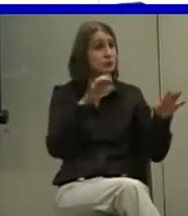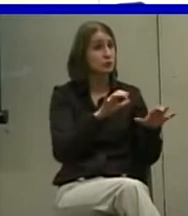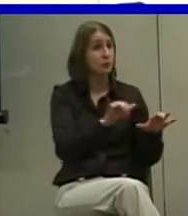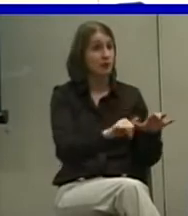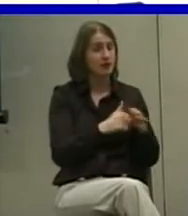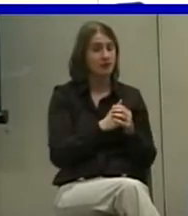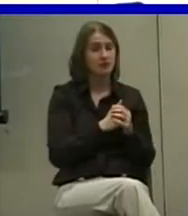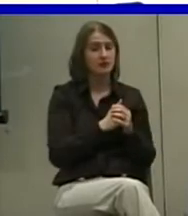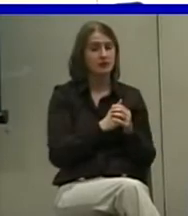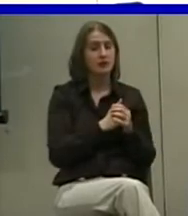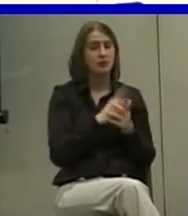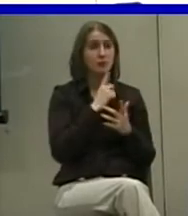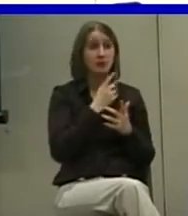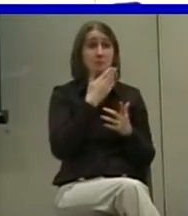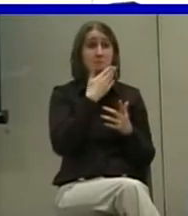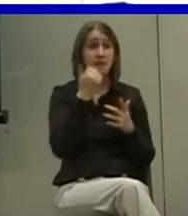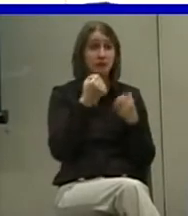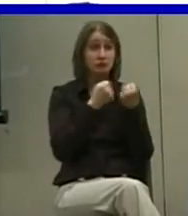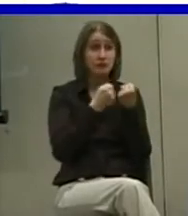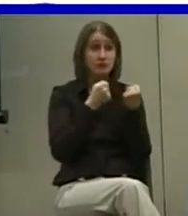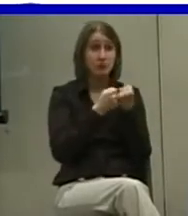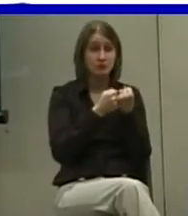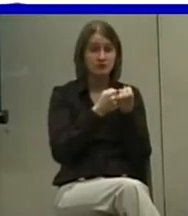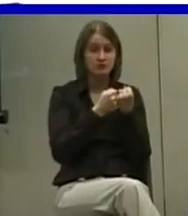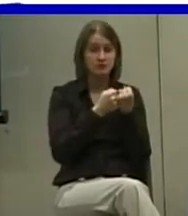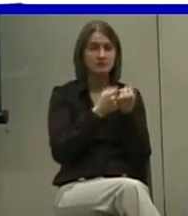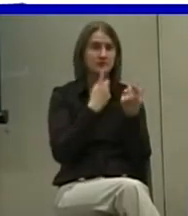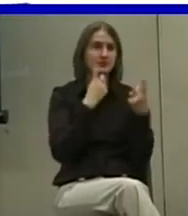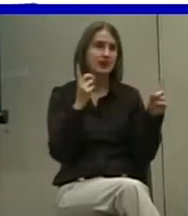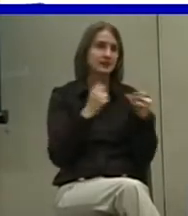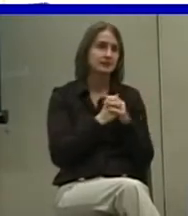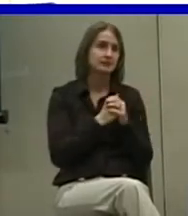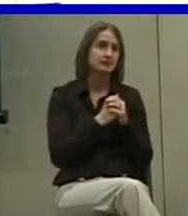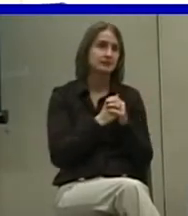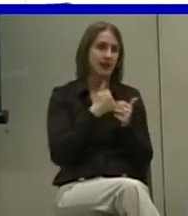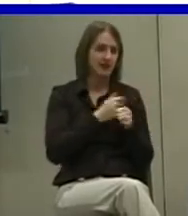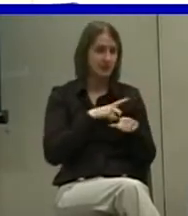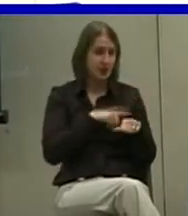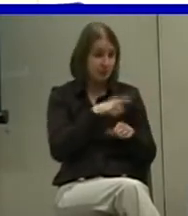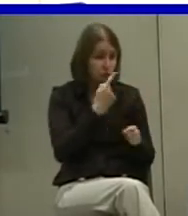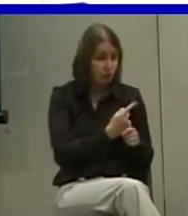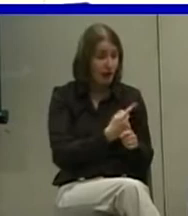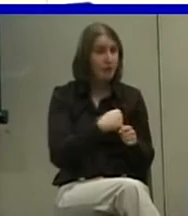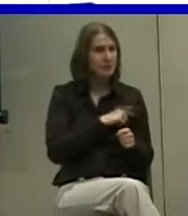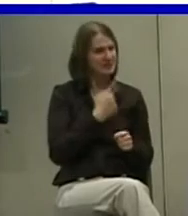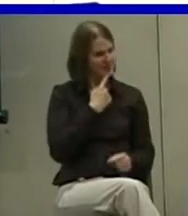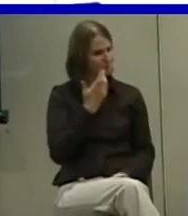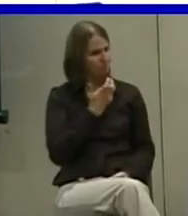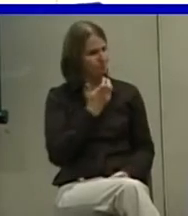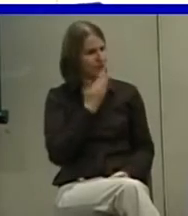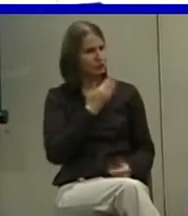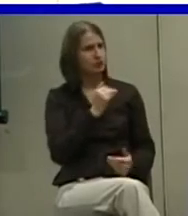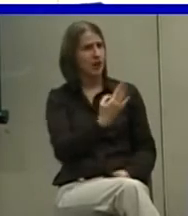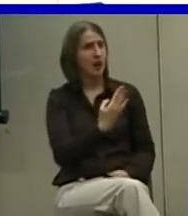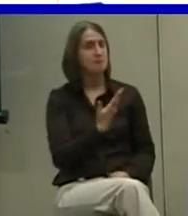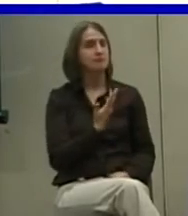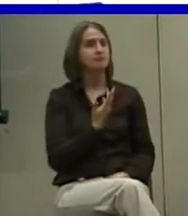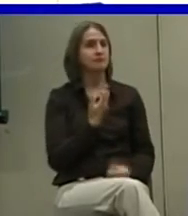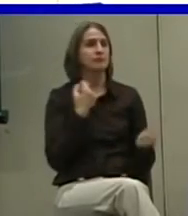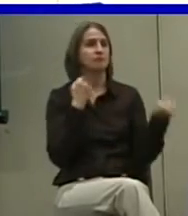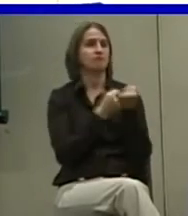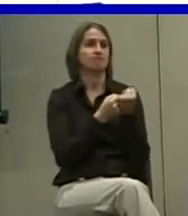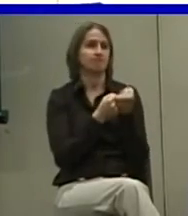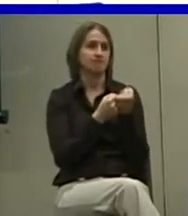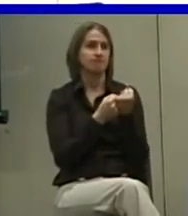biggest reinforcer we have is success. So every time a kid gets it right and we say, wow, good job, there's a huge